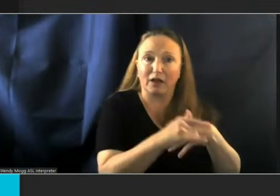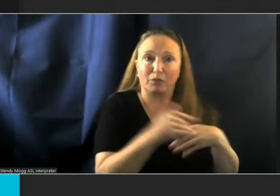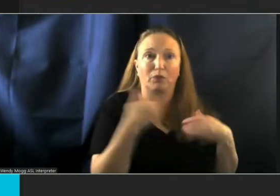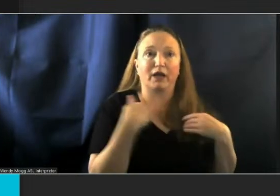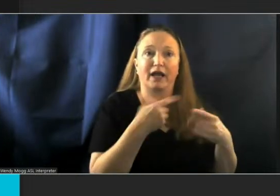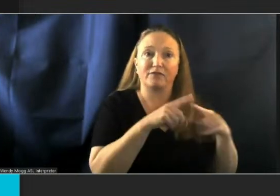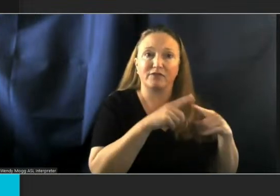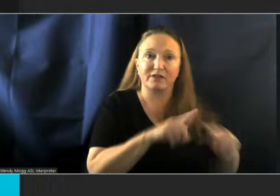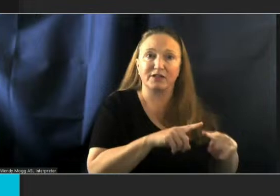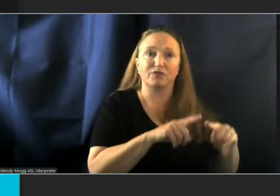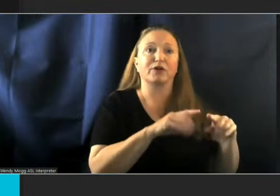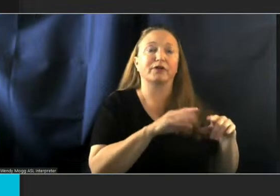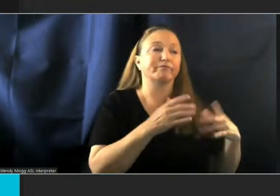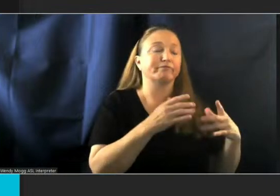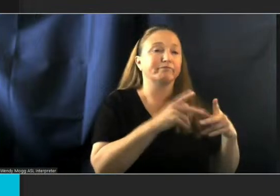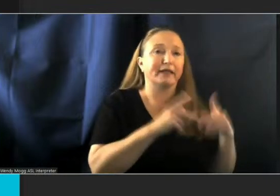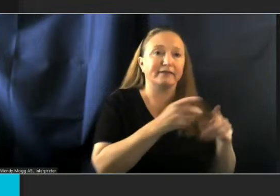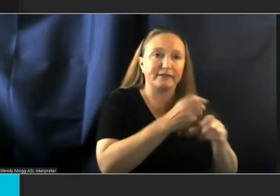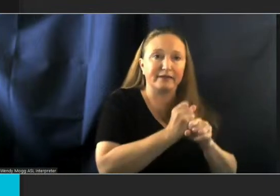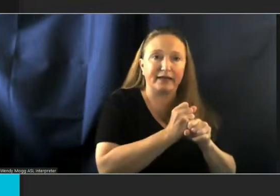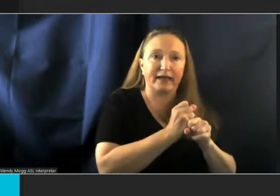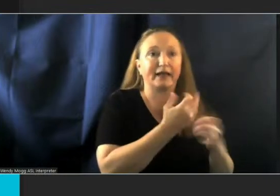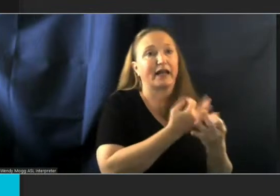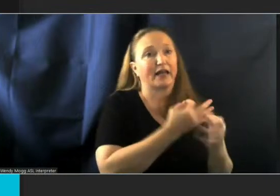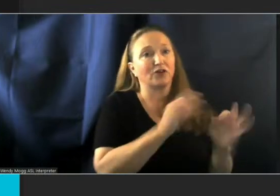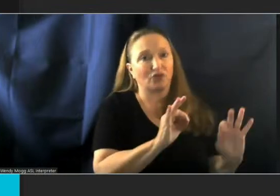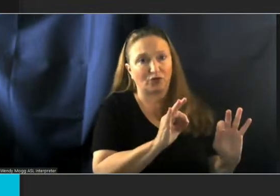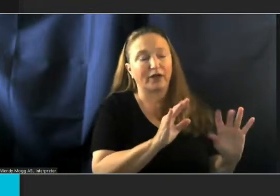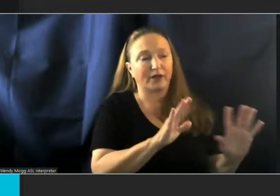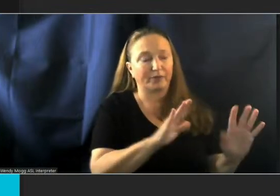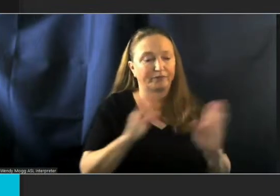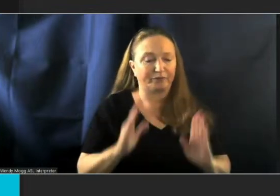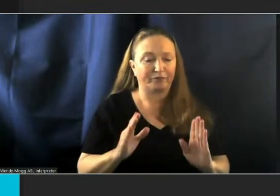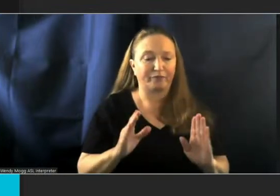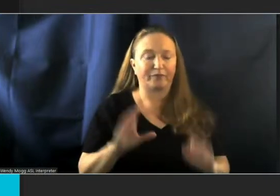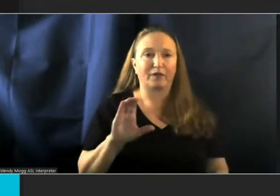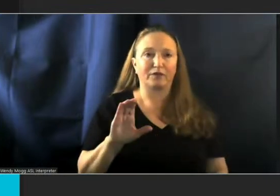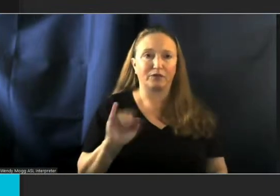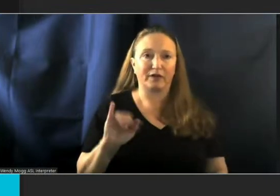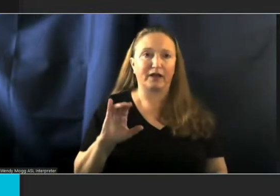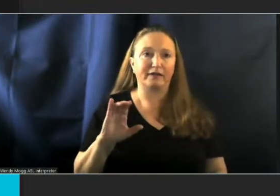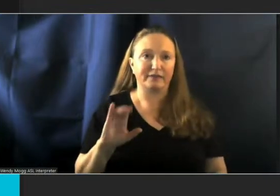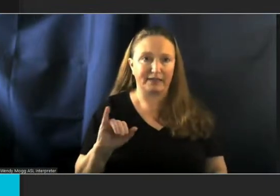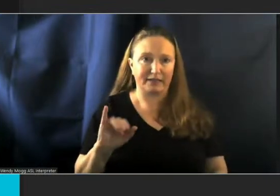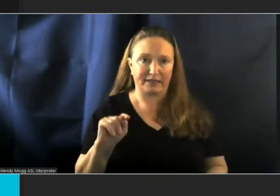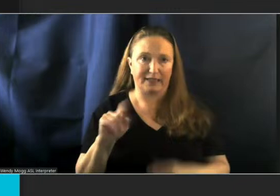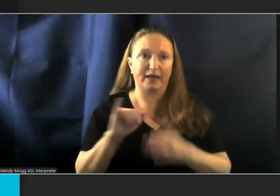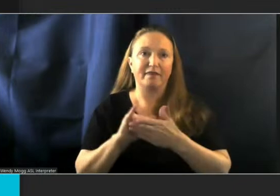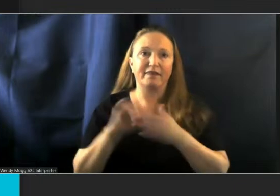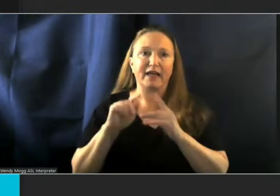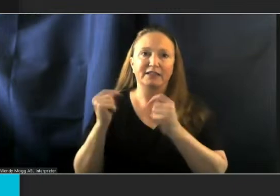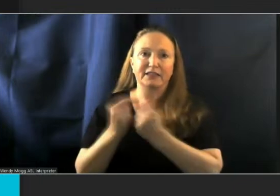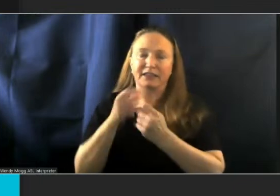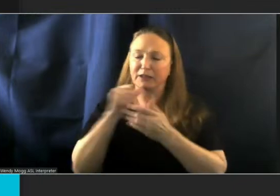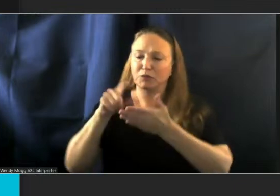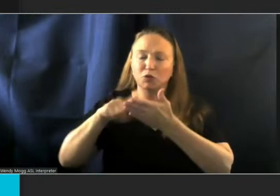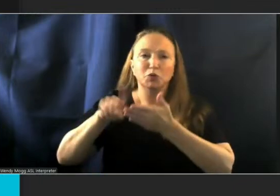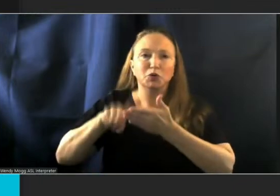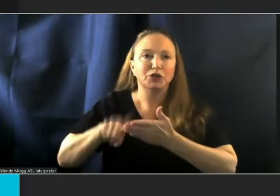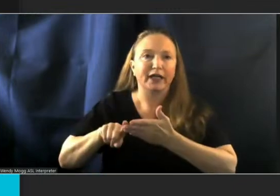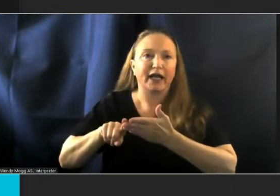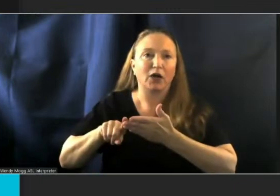Regarding the CICT, the Case Investigation Contact Tracing Team, these are our heroes, our